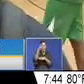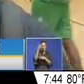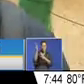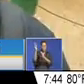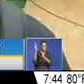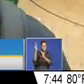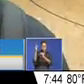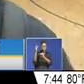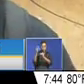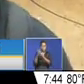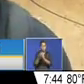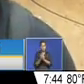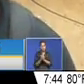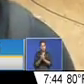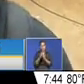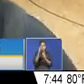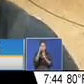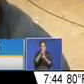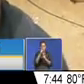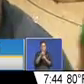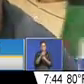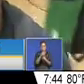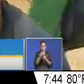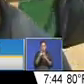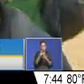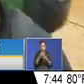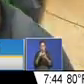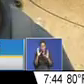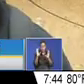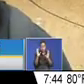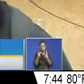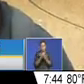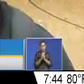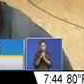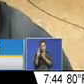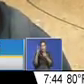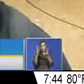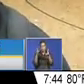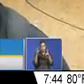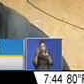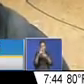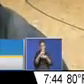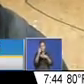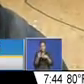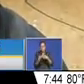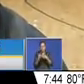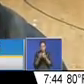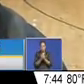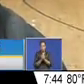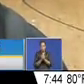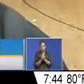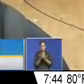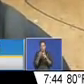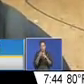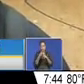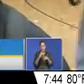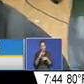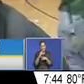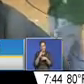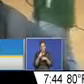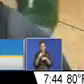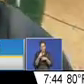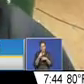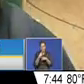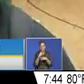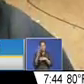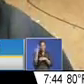expectation, championship or bust. That was our theme, our motto this season. Coming off a disappointing year last